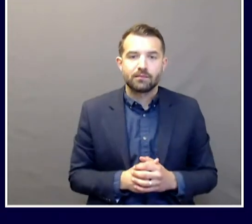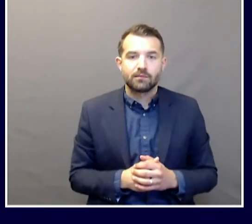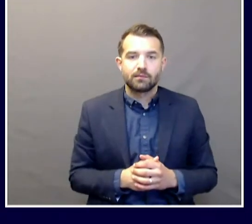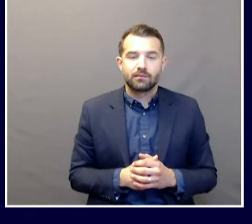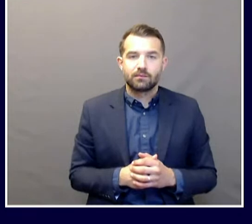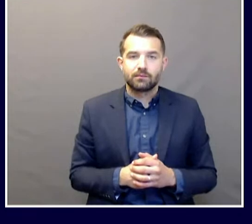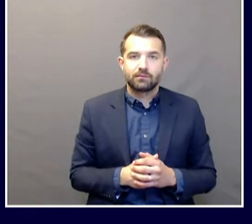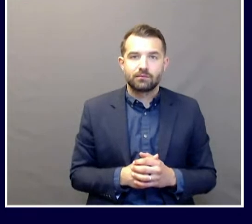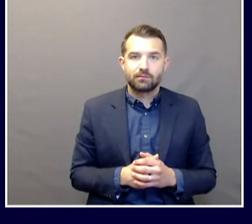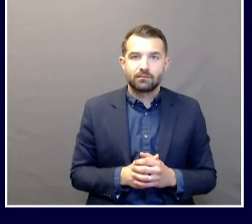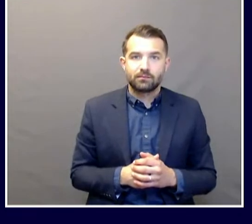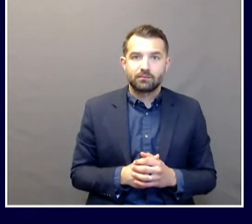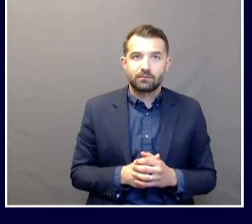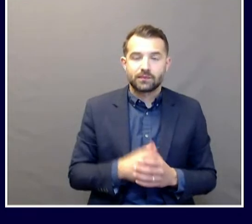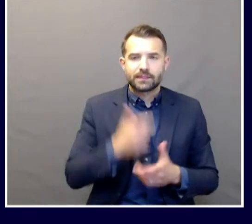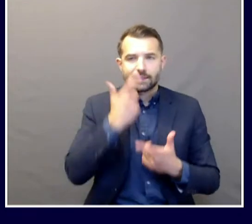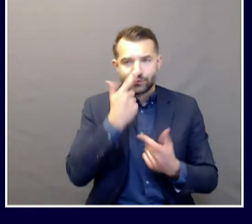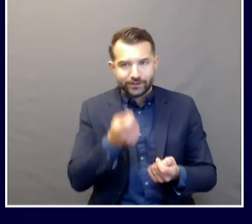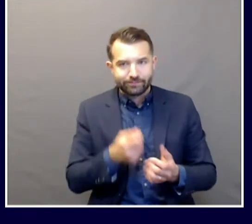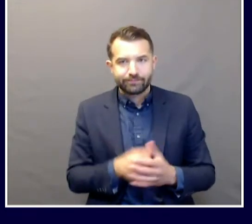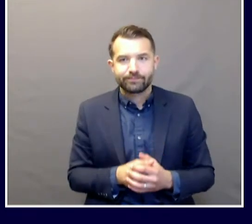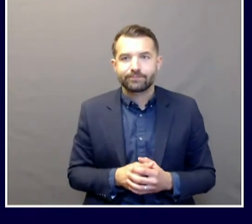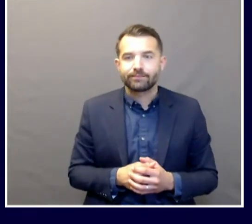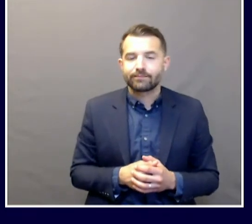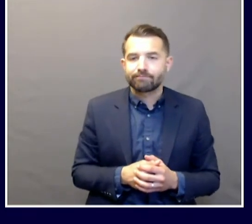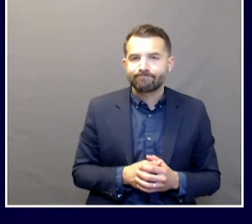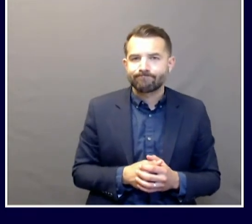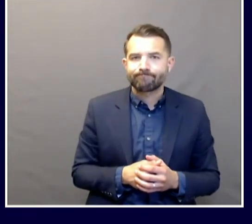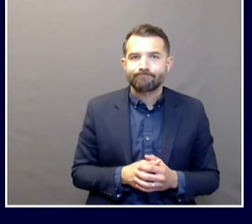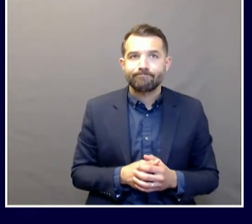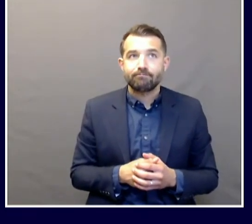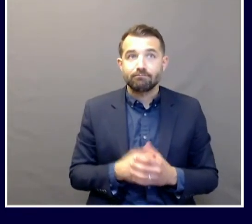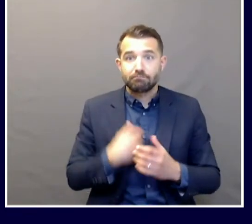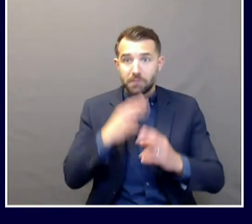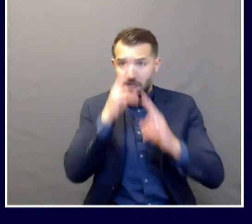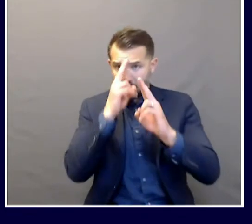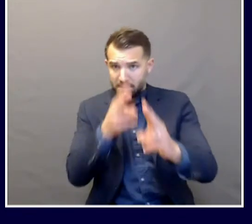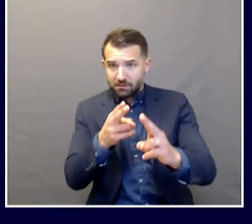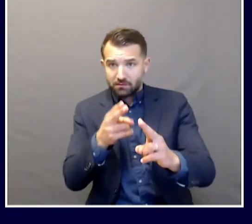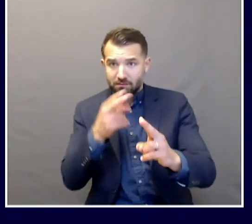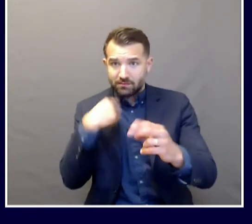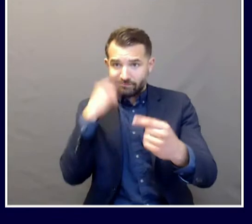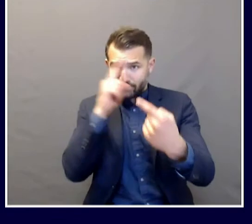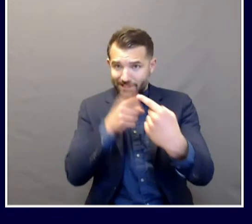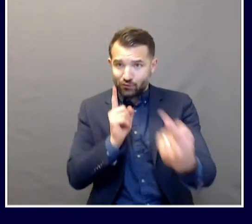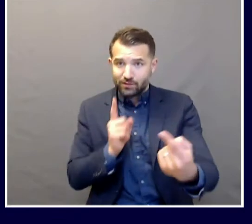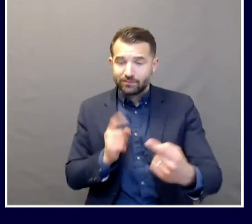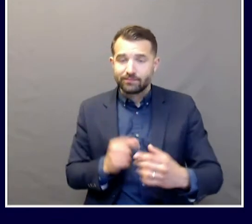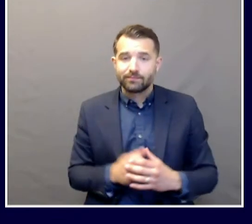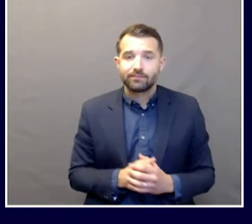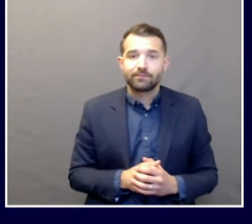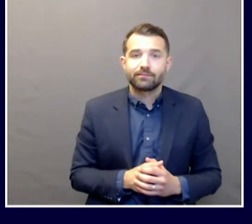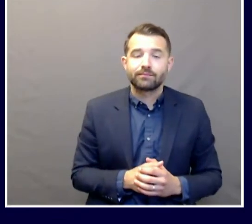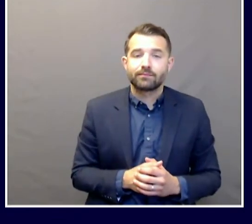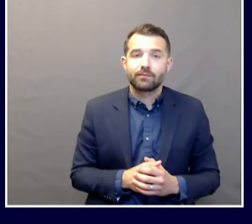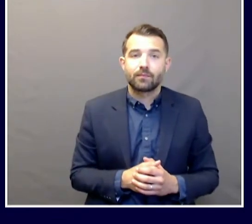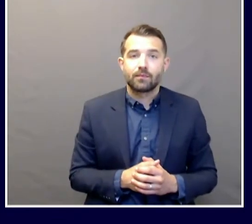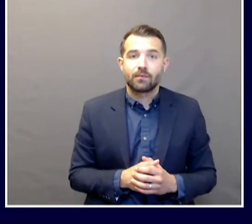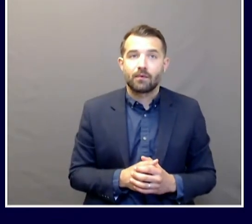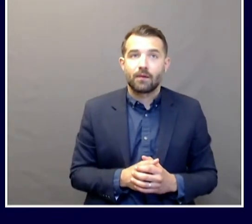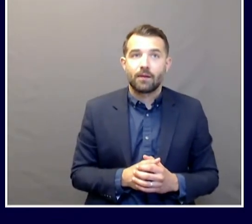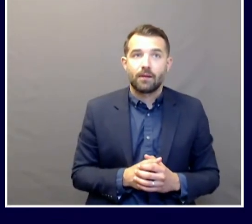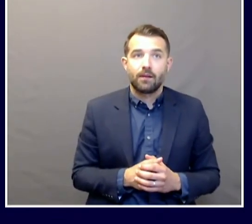I respectfully sort of see it a little bit differently from how you framed it, because if it is one of those things that's going to happen, I think we